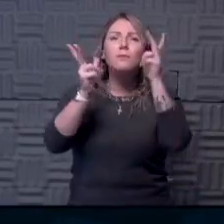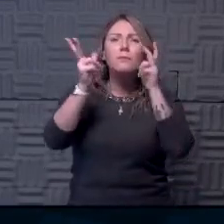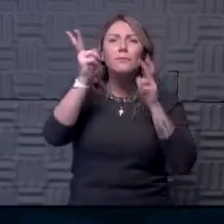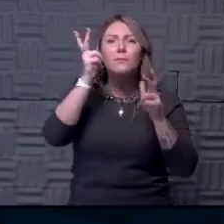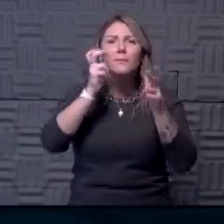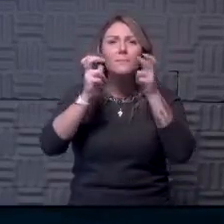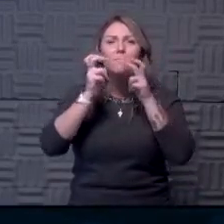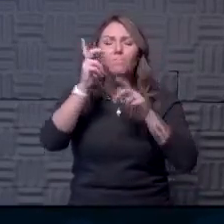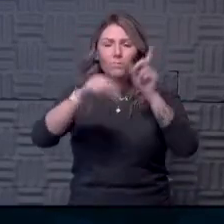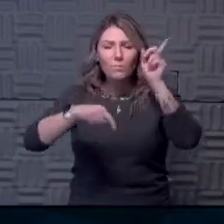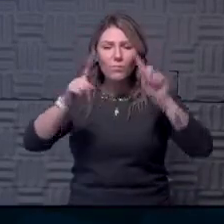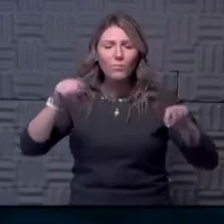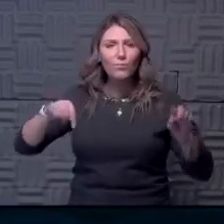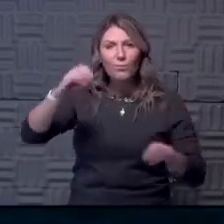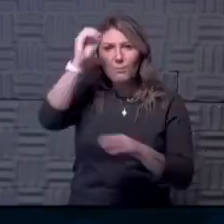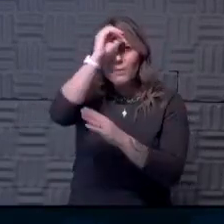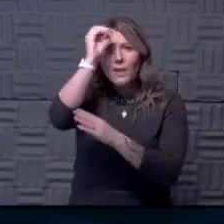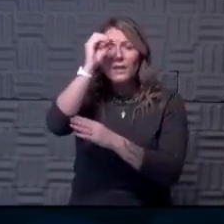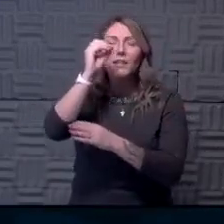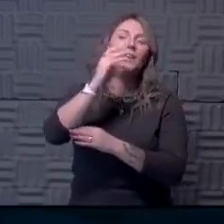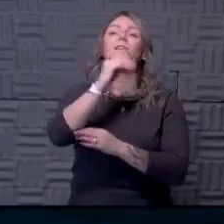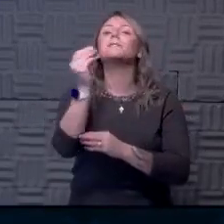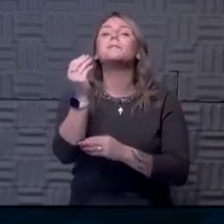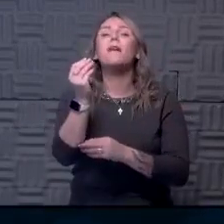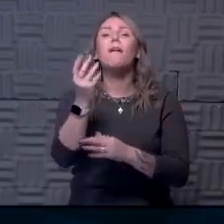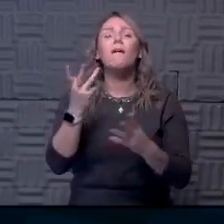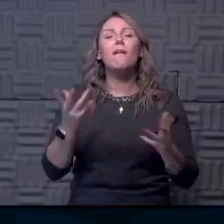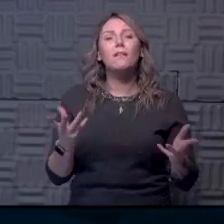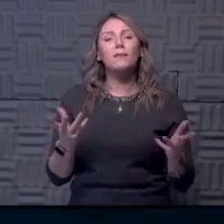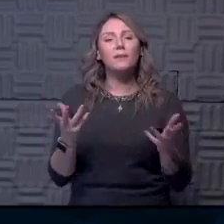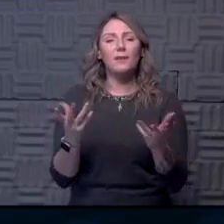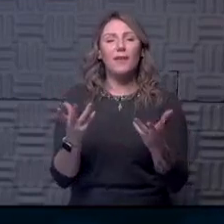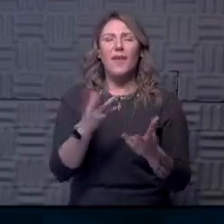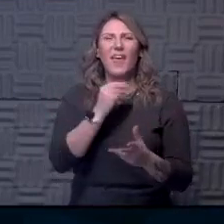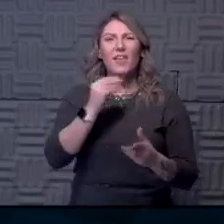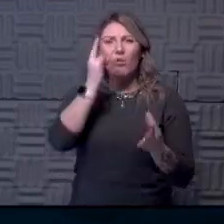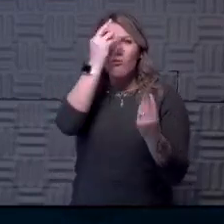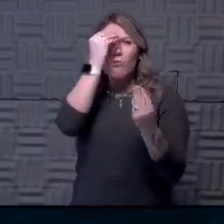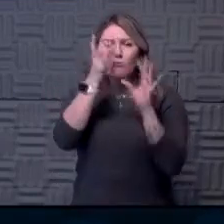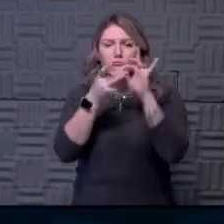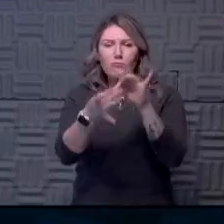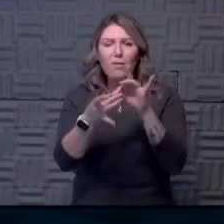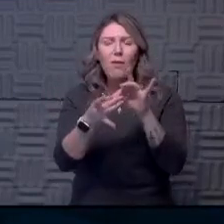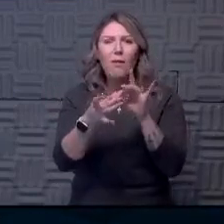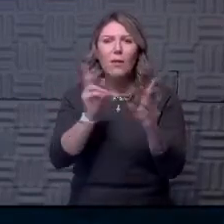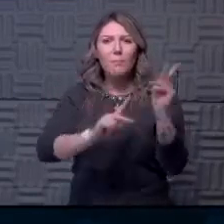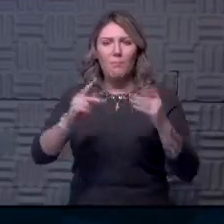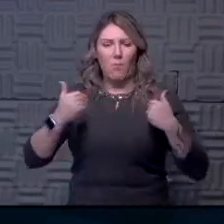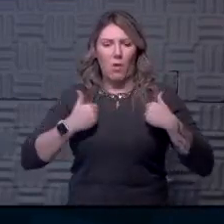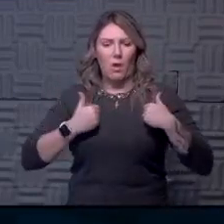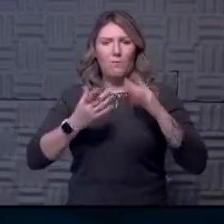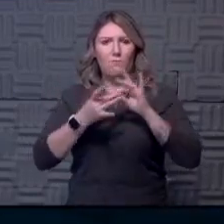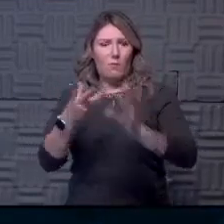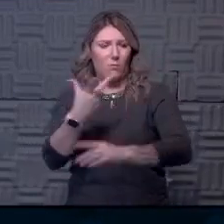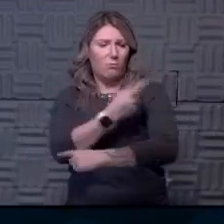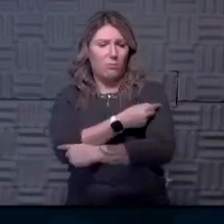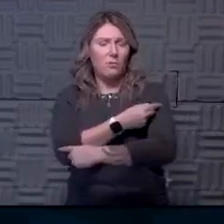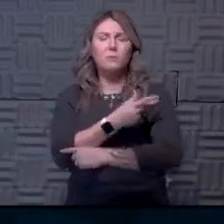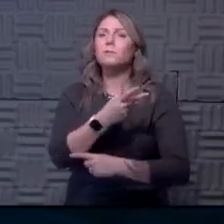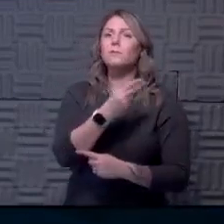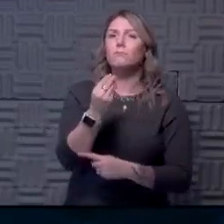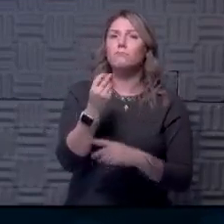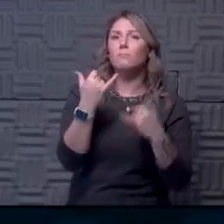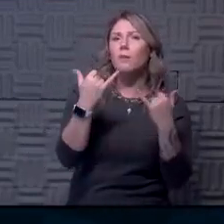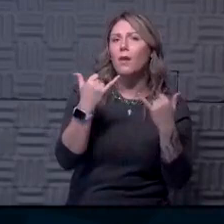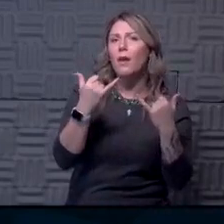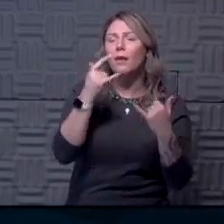different opinions and the different thoughts that people have around vaccination. So right now we're kind